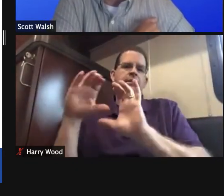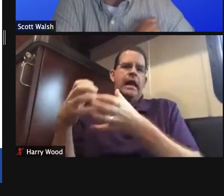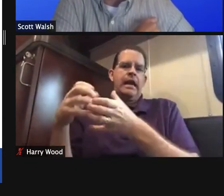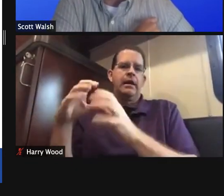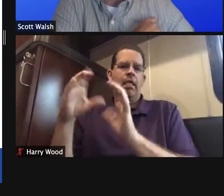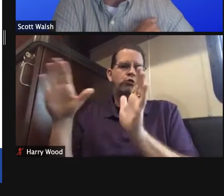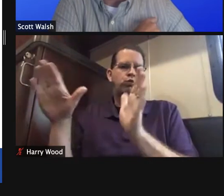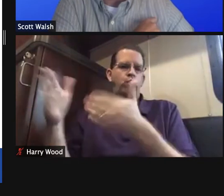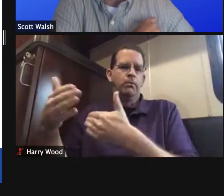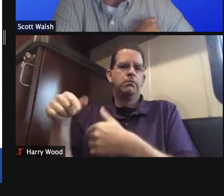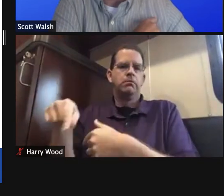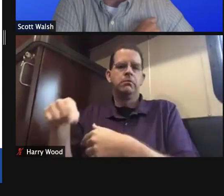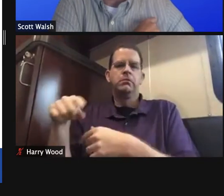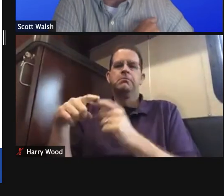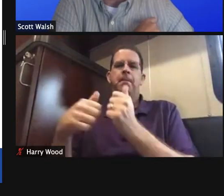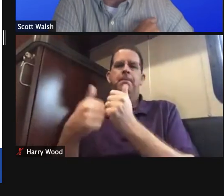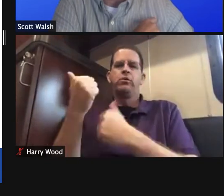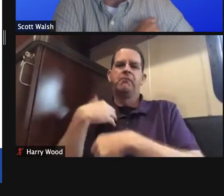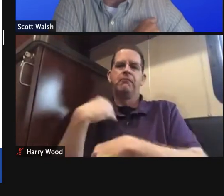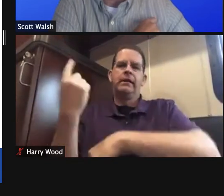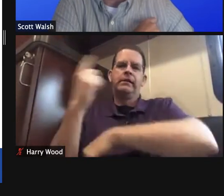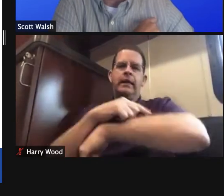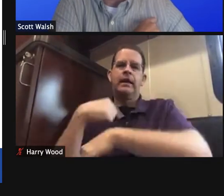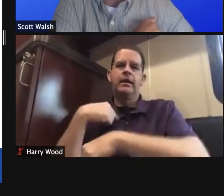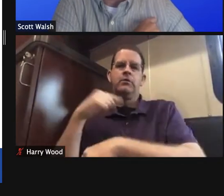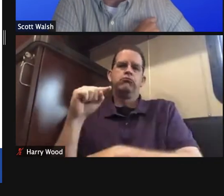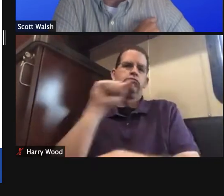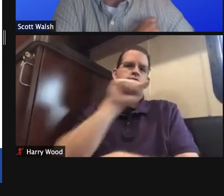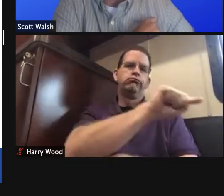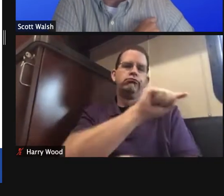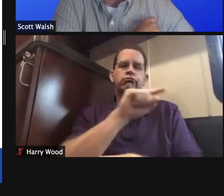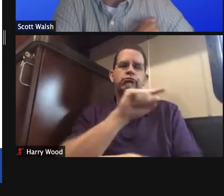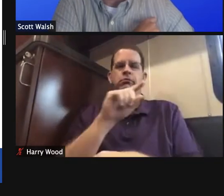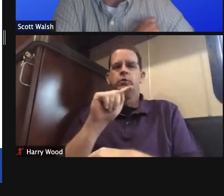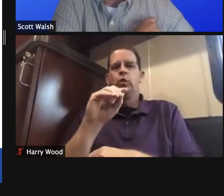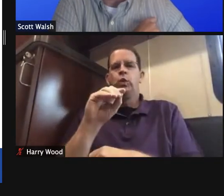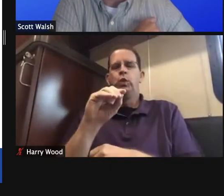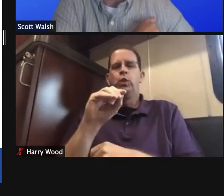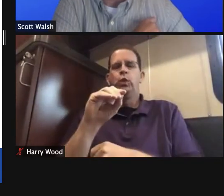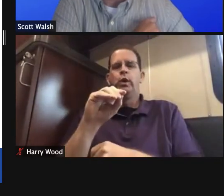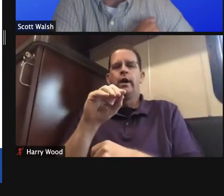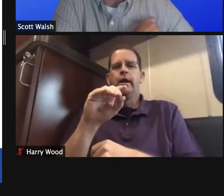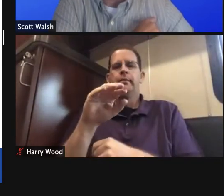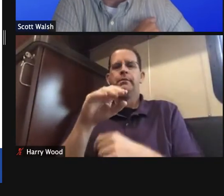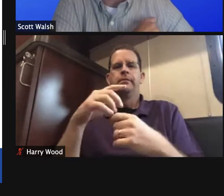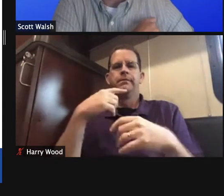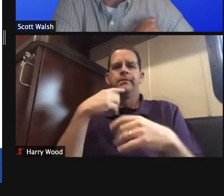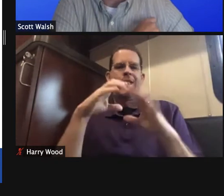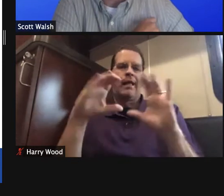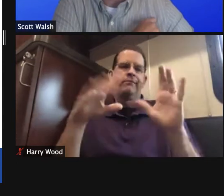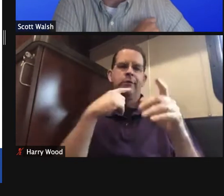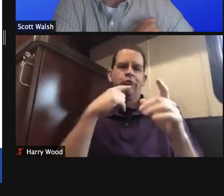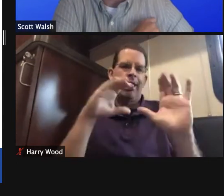classes with, within that self-contained classroom. But most of my day was spent, um,